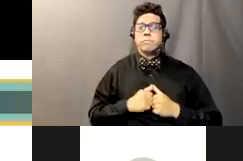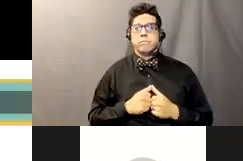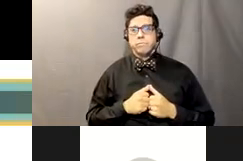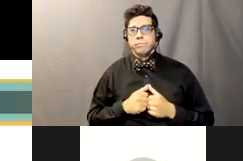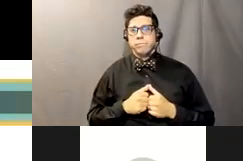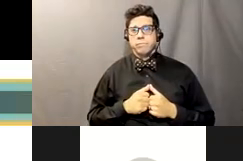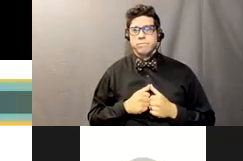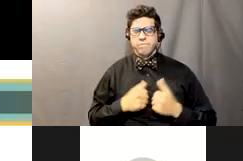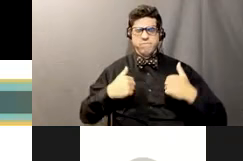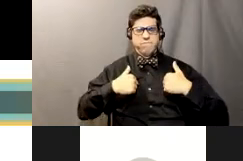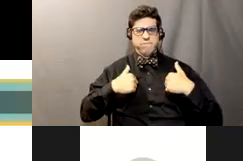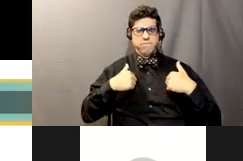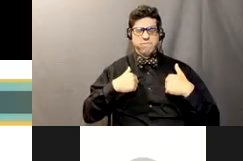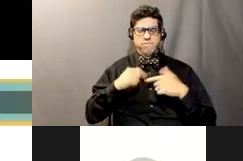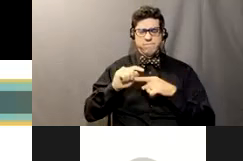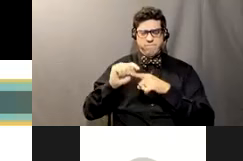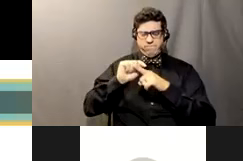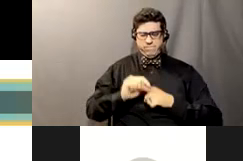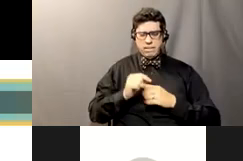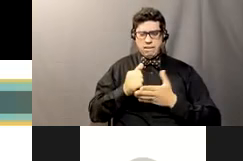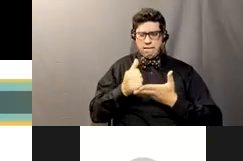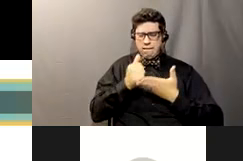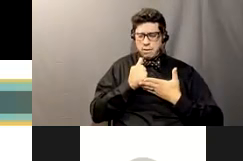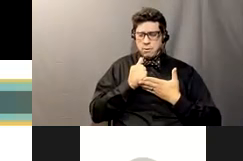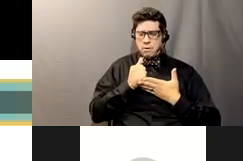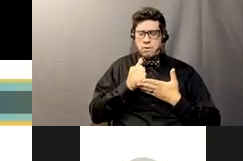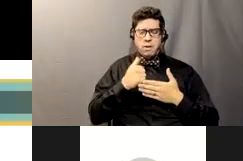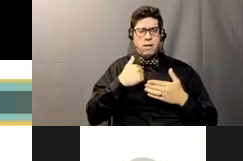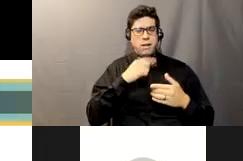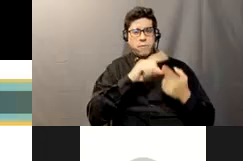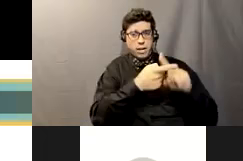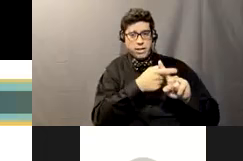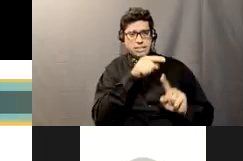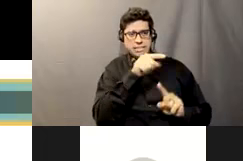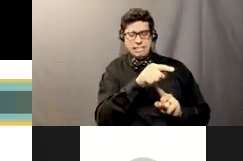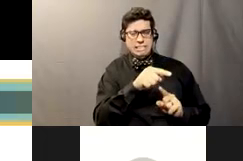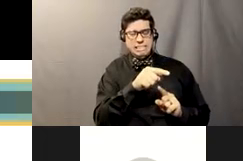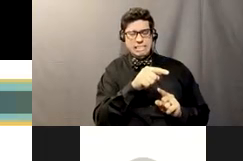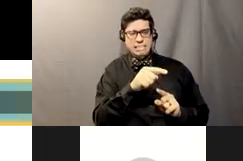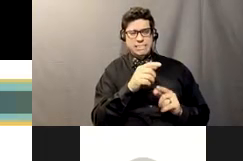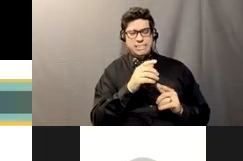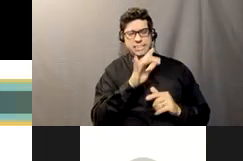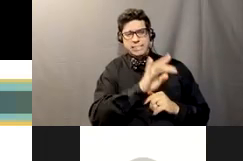help a friend and provide resources to a friend after participating in our program.